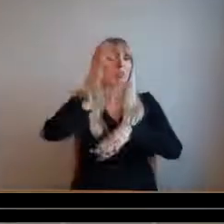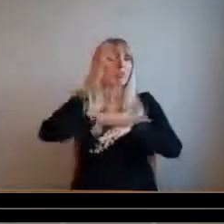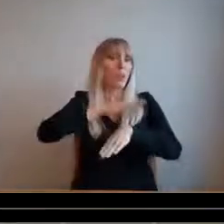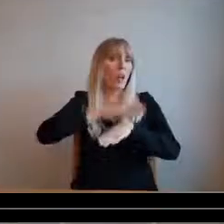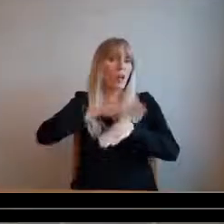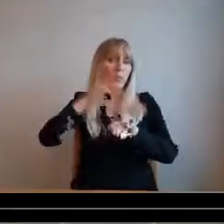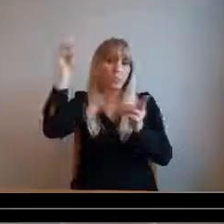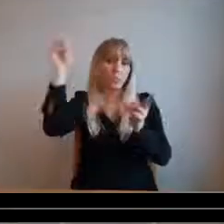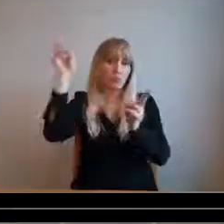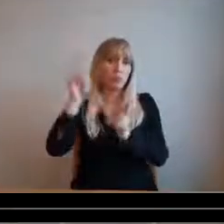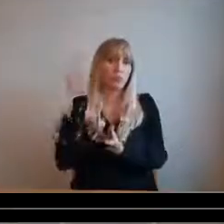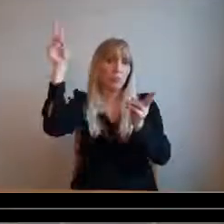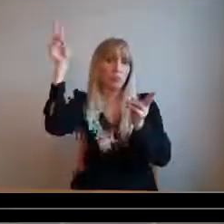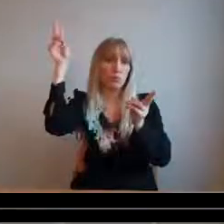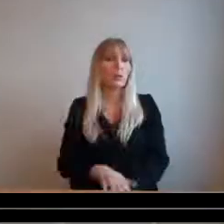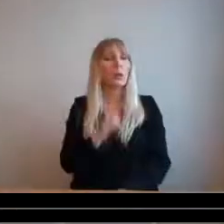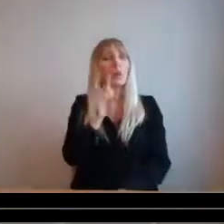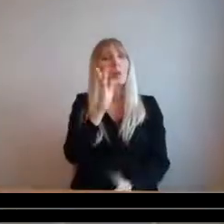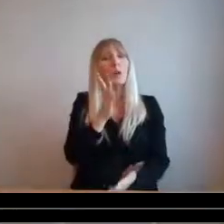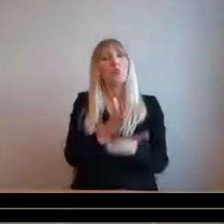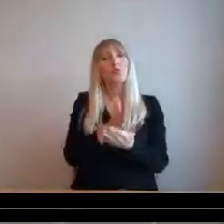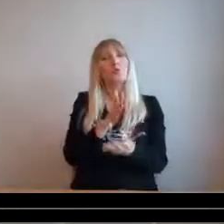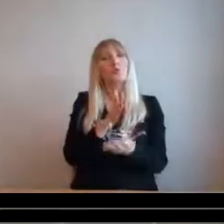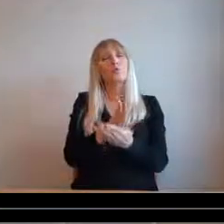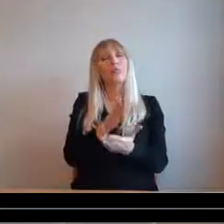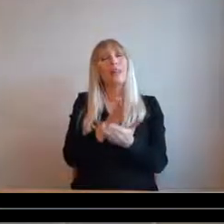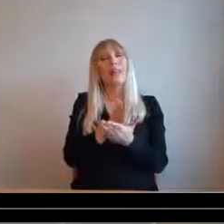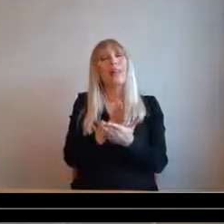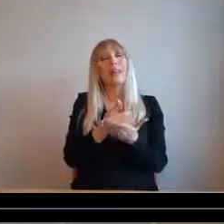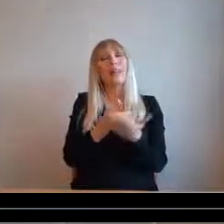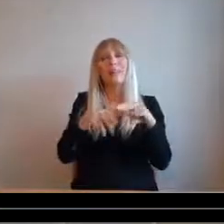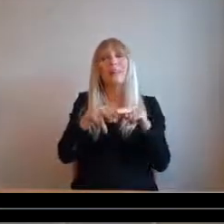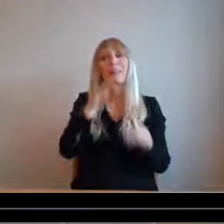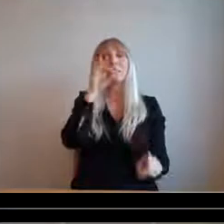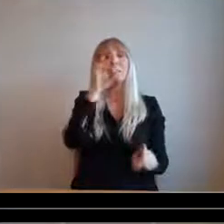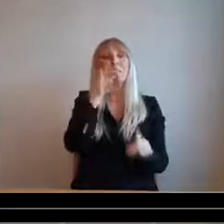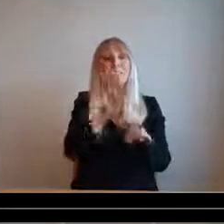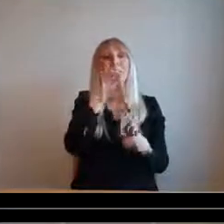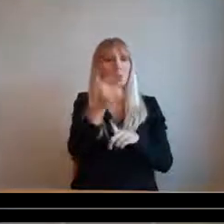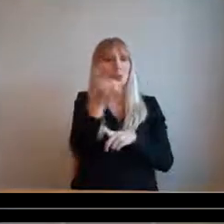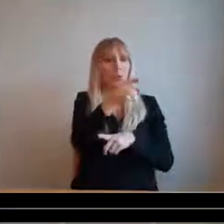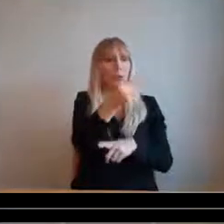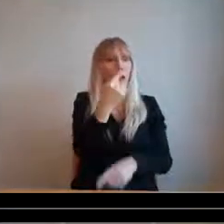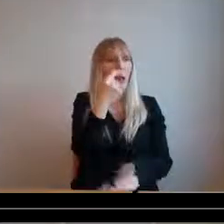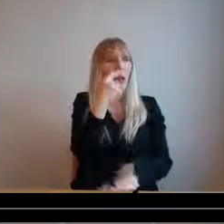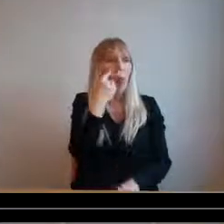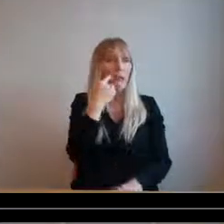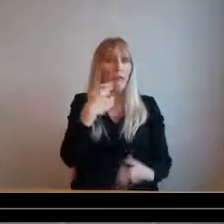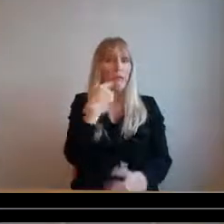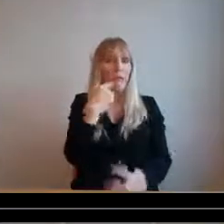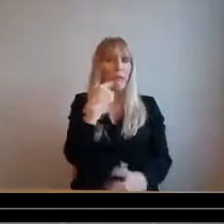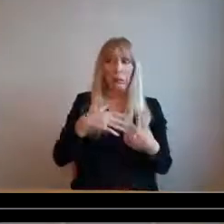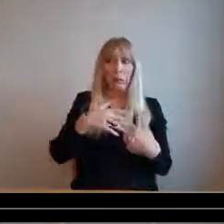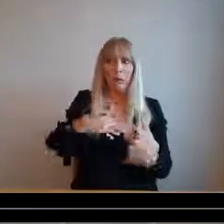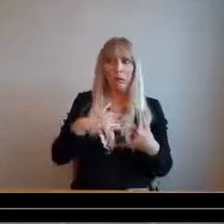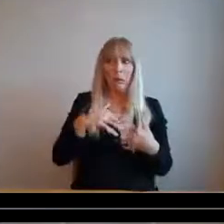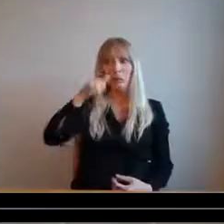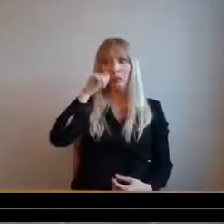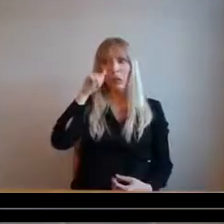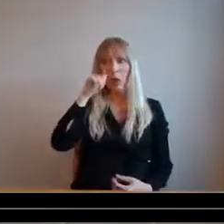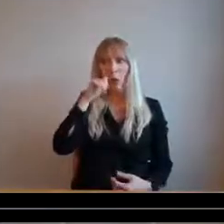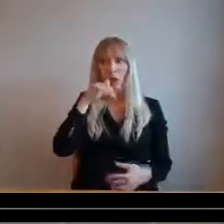the best thing to do here, actually, if it's a specific journey that you're looking at, it would be best to arrange a